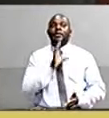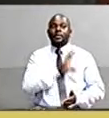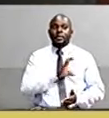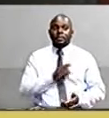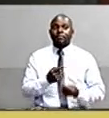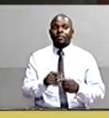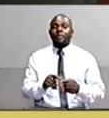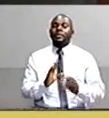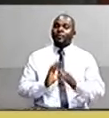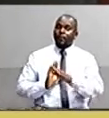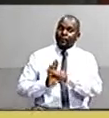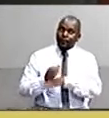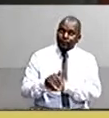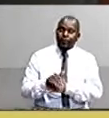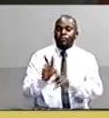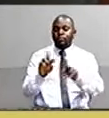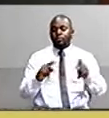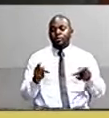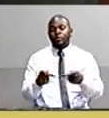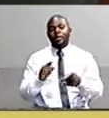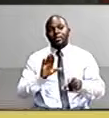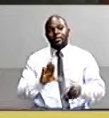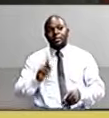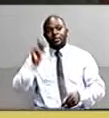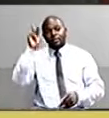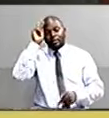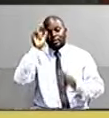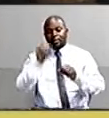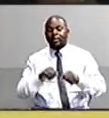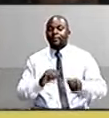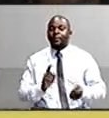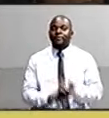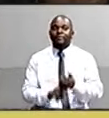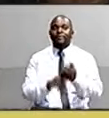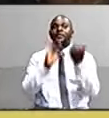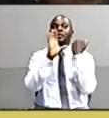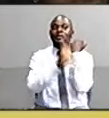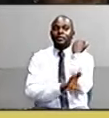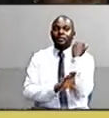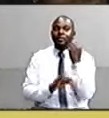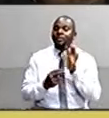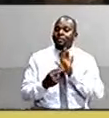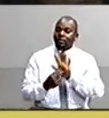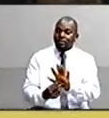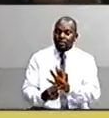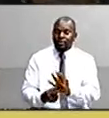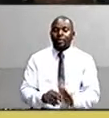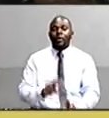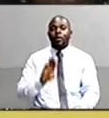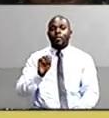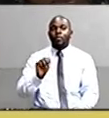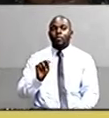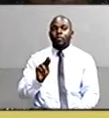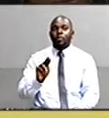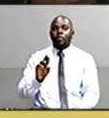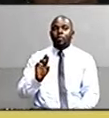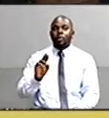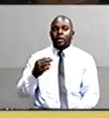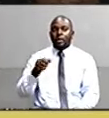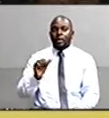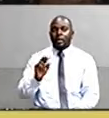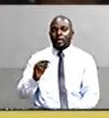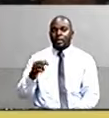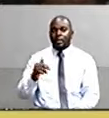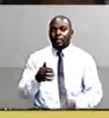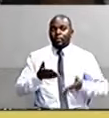influential positions and whose skills can benefit the country. She introduced Dr. Lawrence Muganga, a Canadian-born Ugandan,